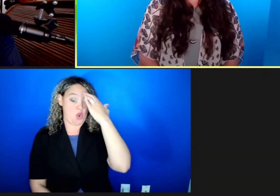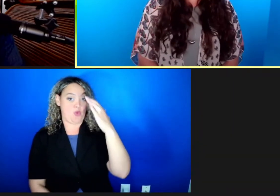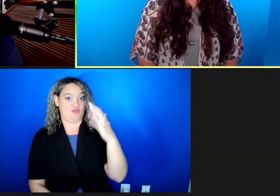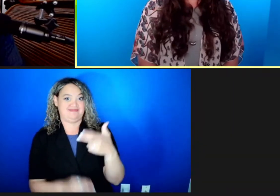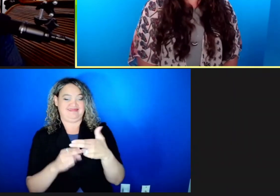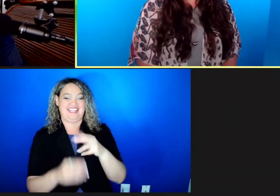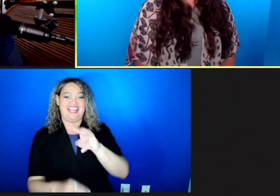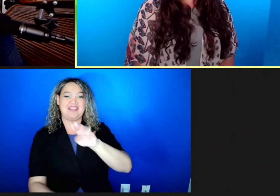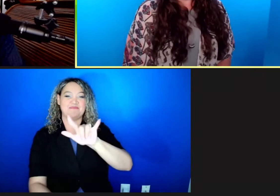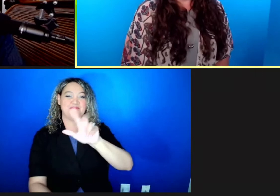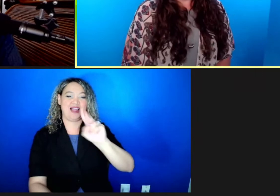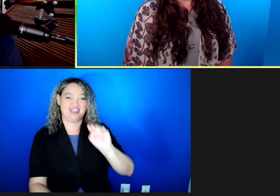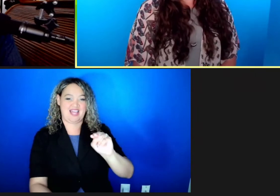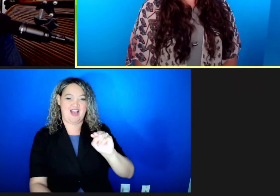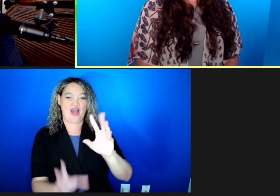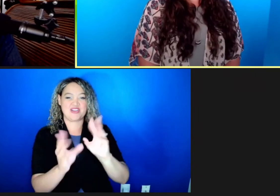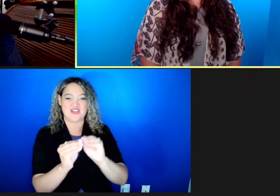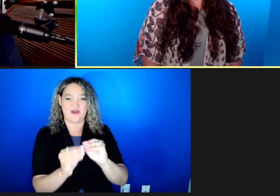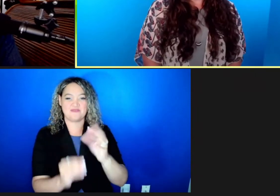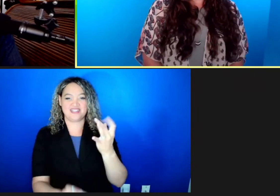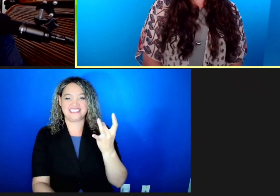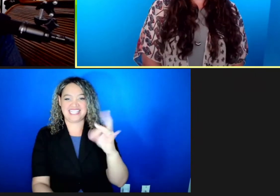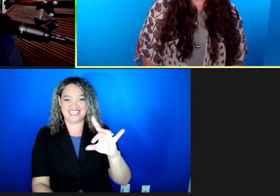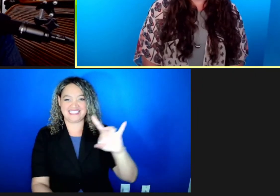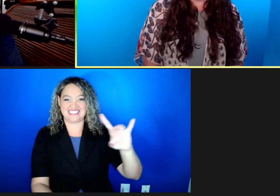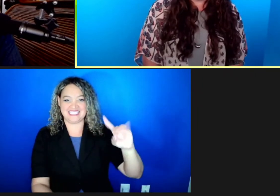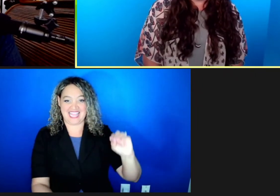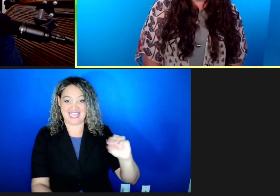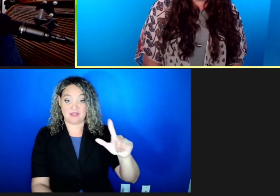Conference of 1880. And it was there that